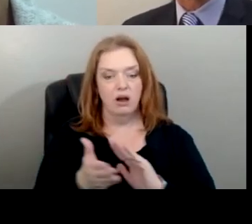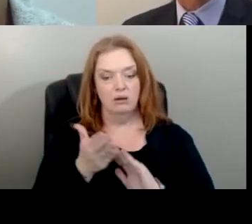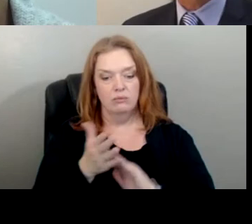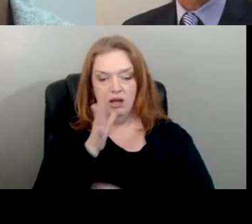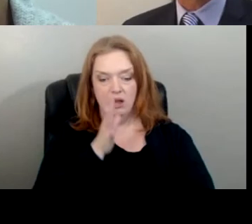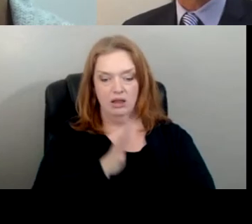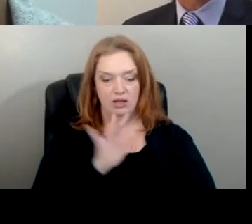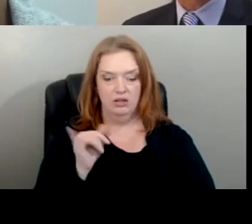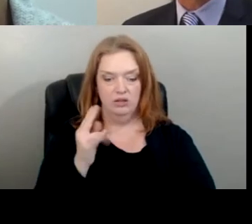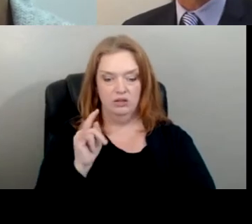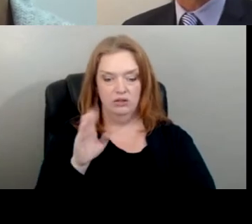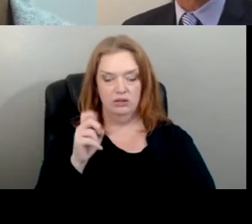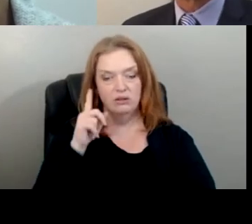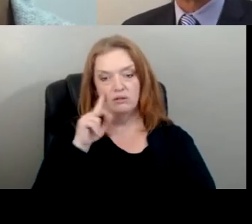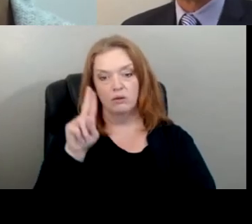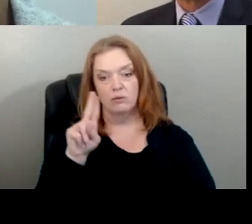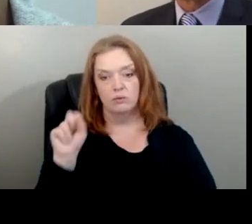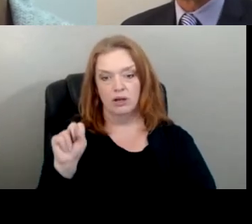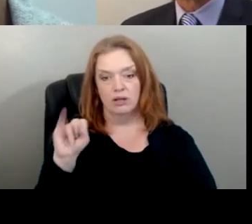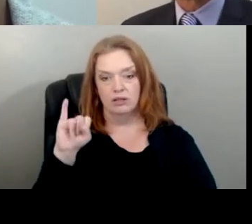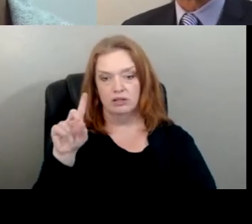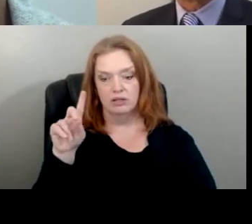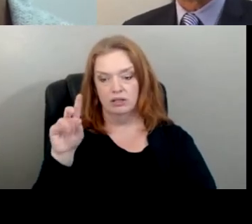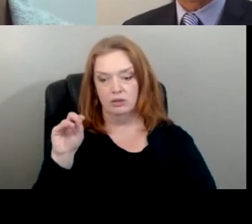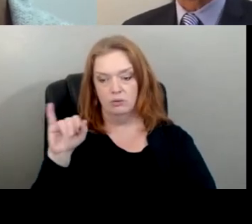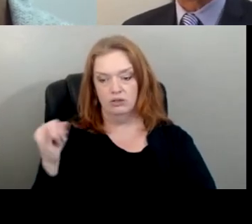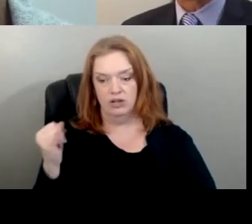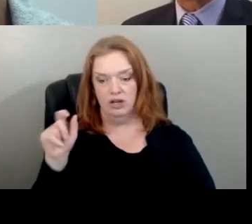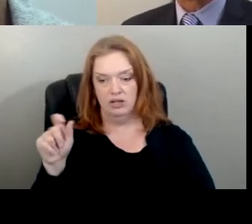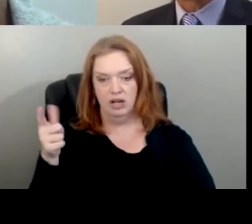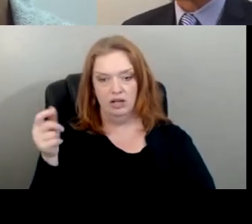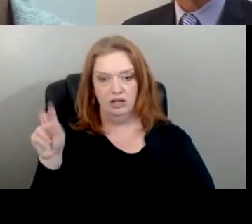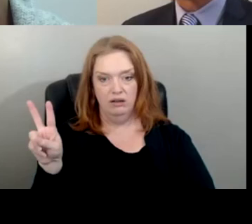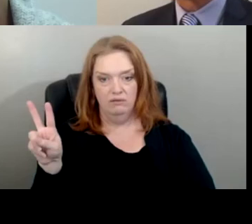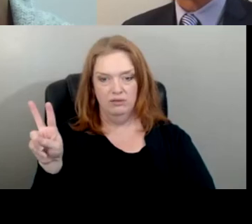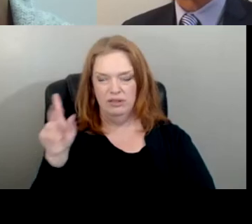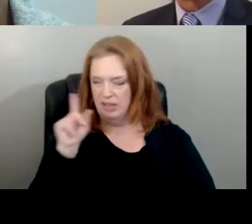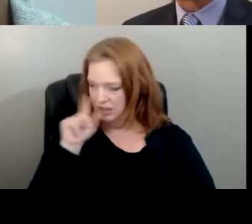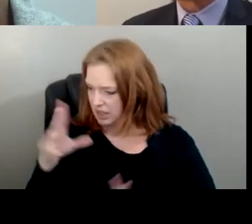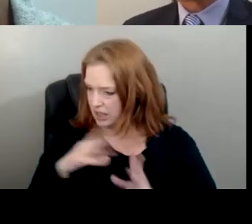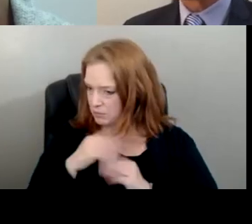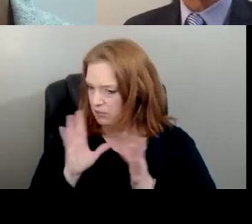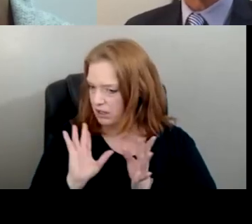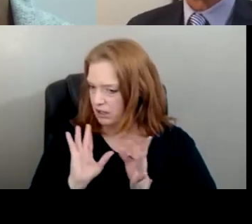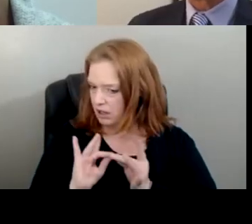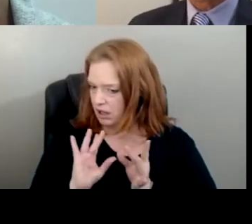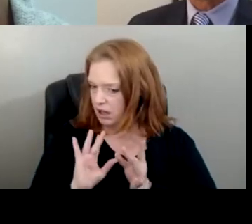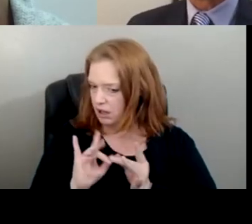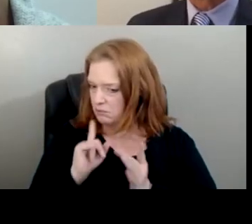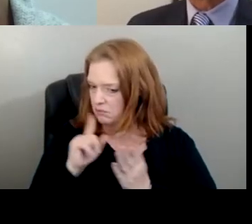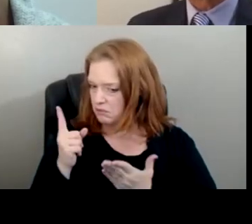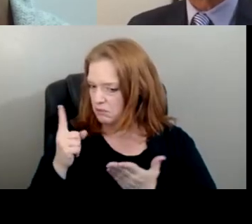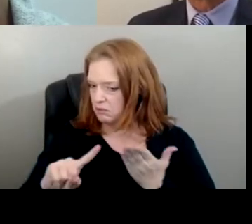at usdoj.gov. And they're accepting comments, I think, for another couple of weeks. They